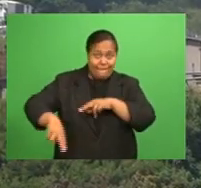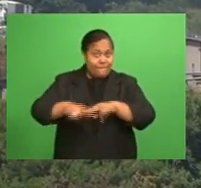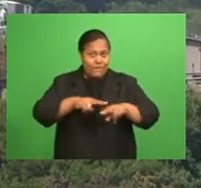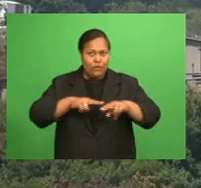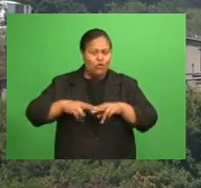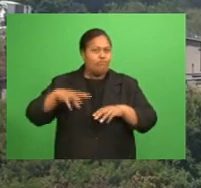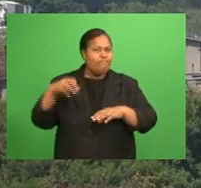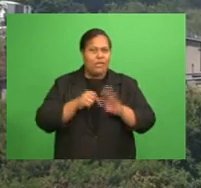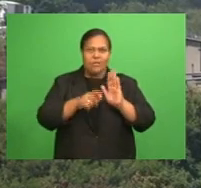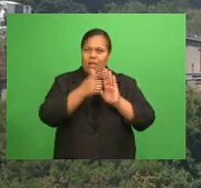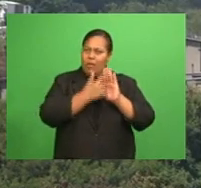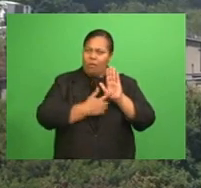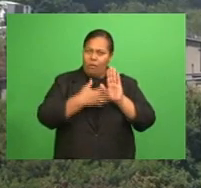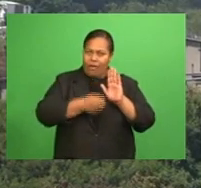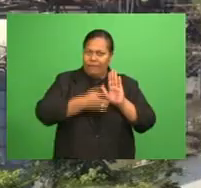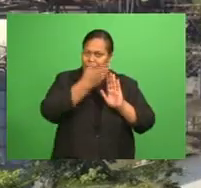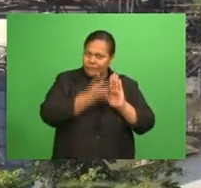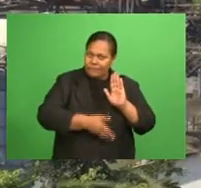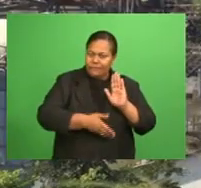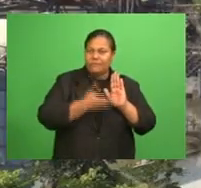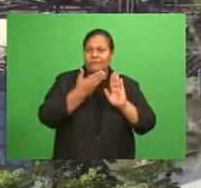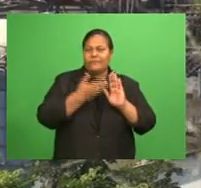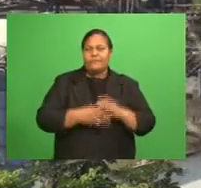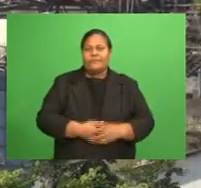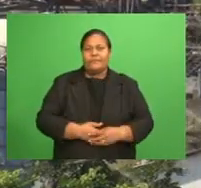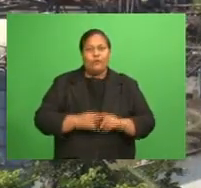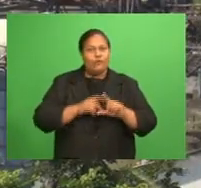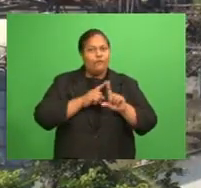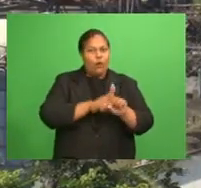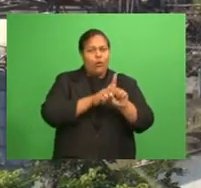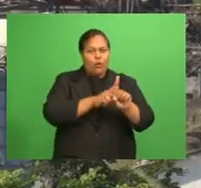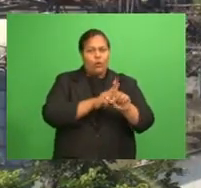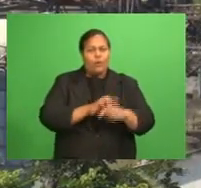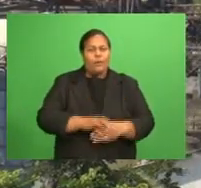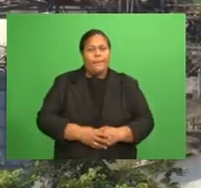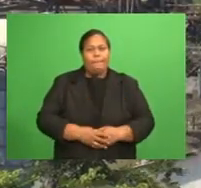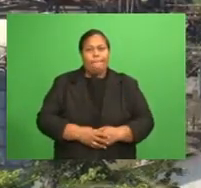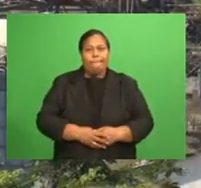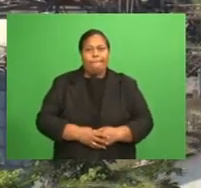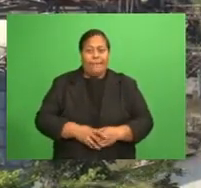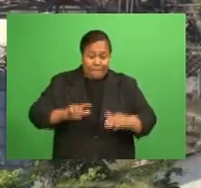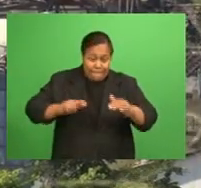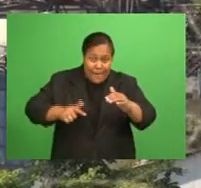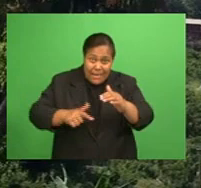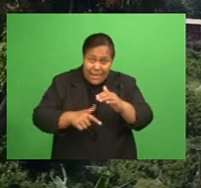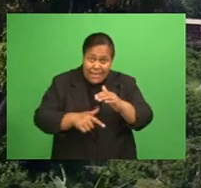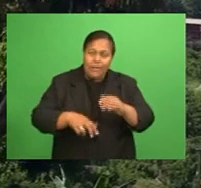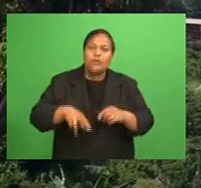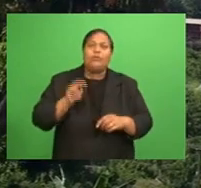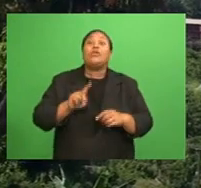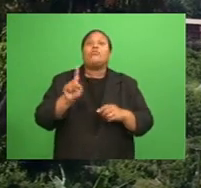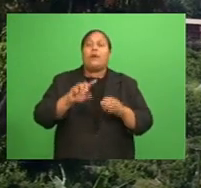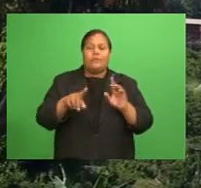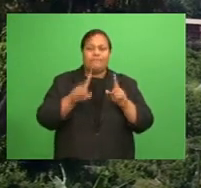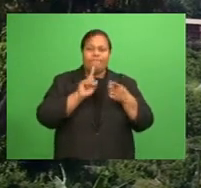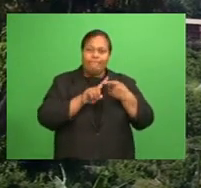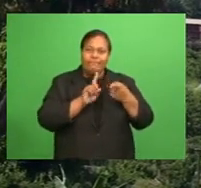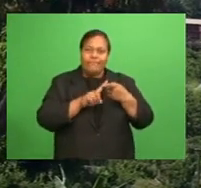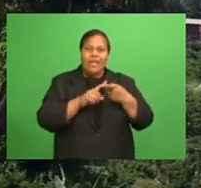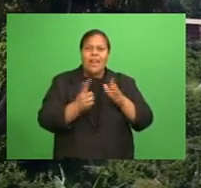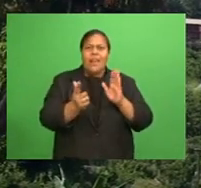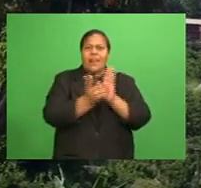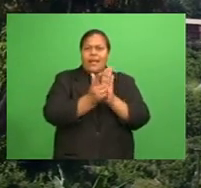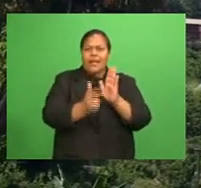out by the Director Mines. For mining, legal access. So that legal access has to